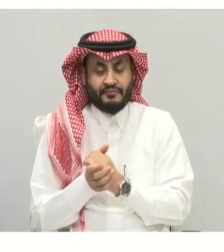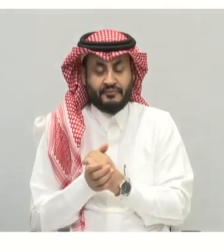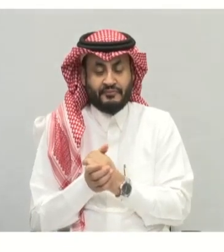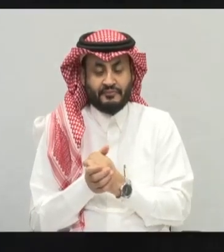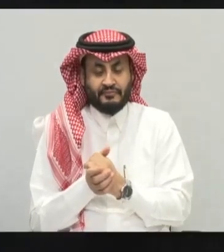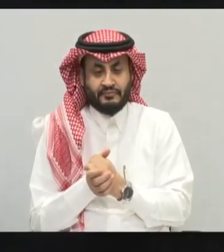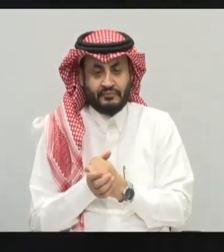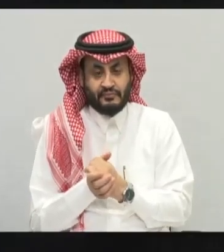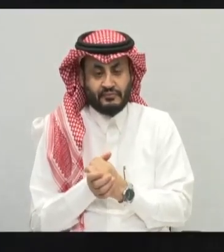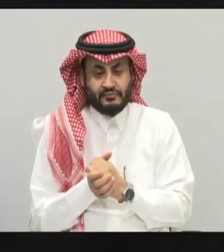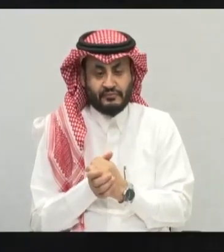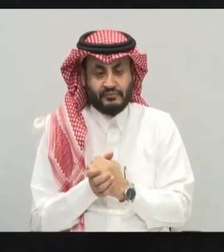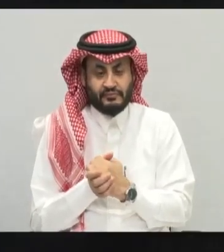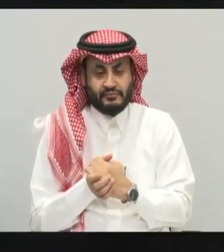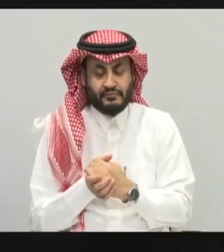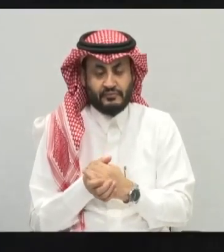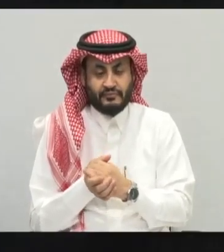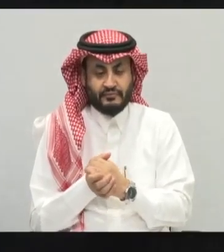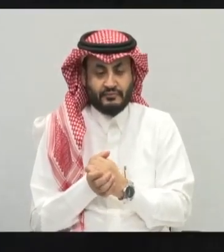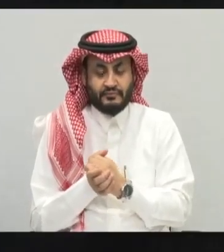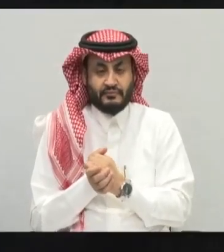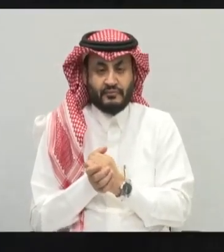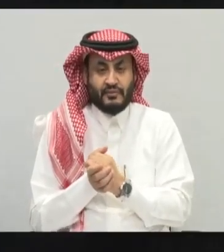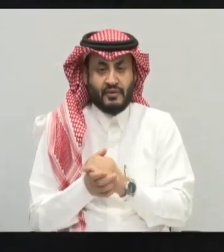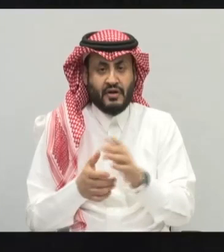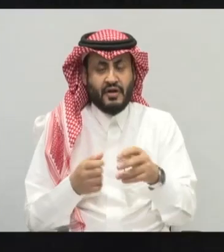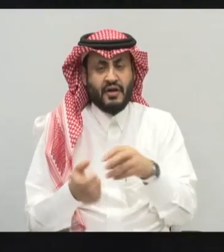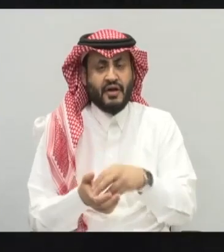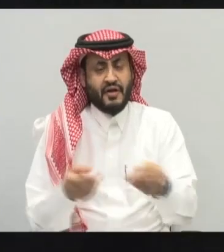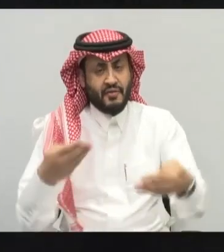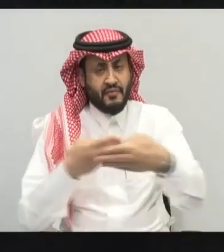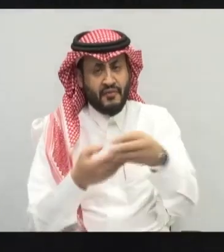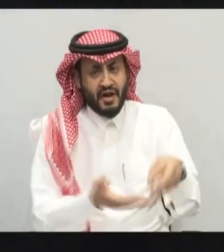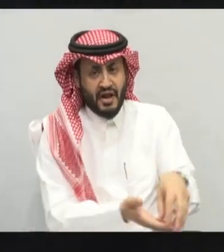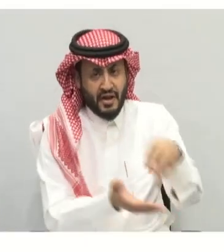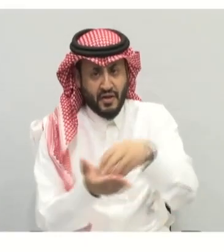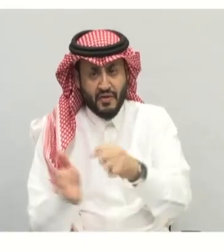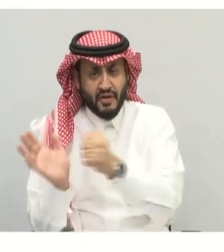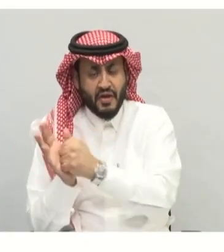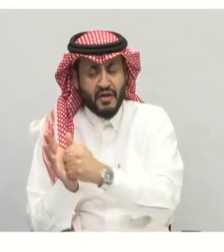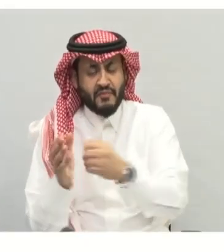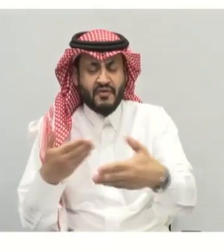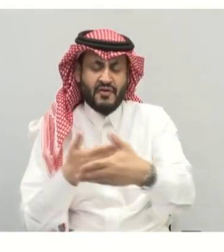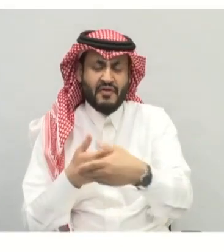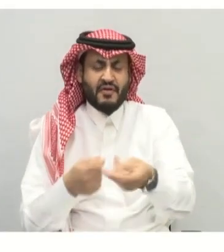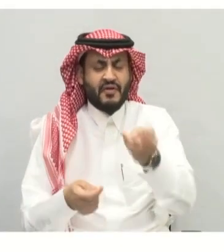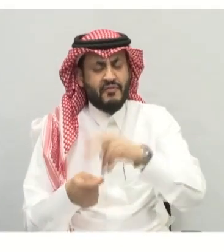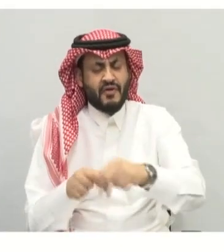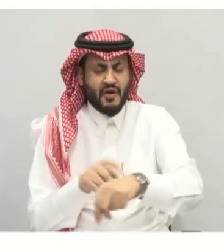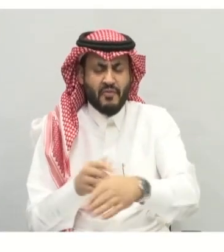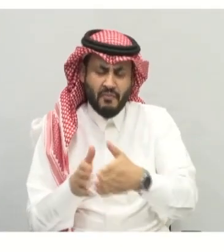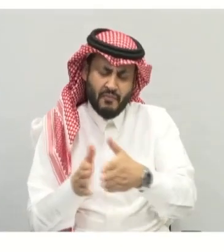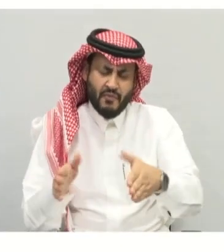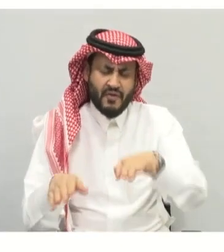and reverse cultural shock when you go back to your own country but you could get trying to you need more time